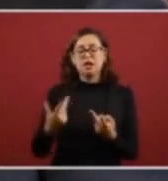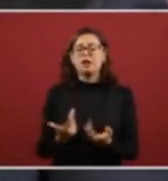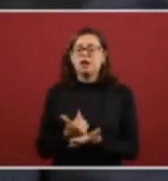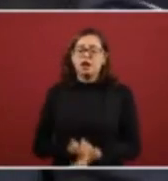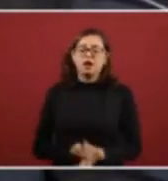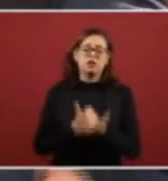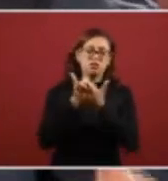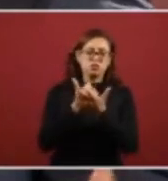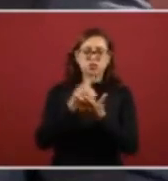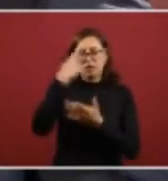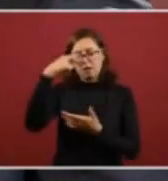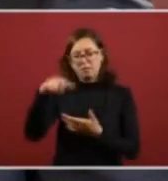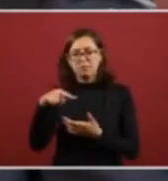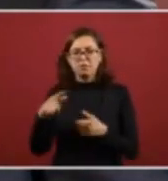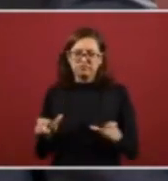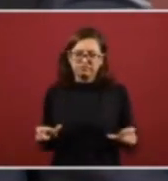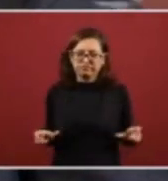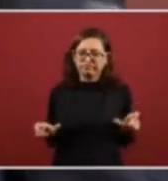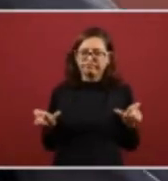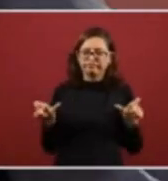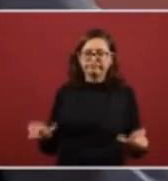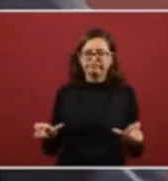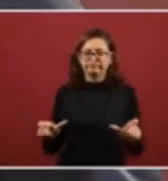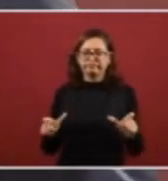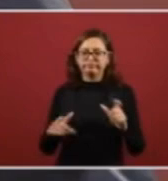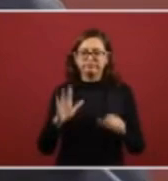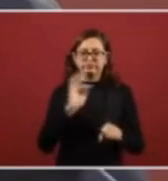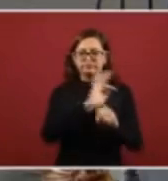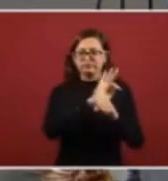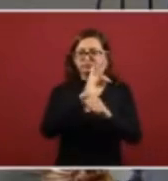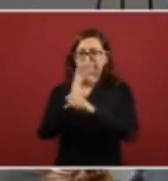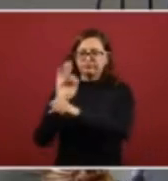that in conjunction help us to make these